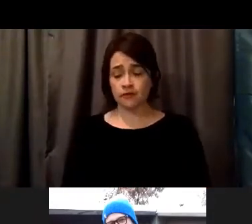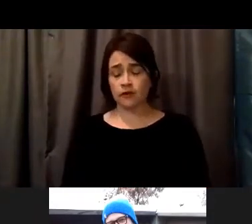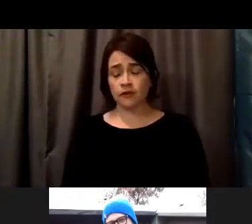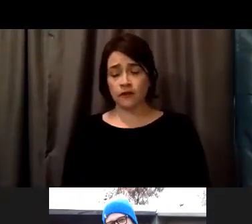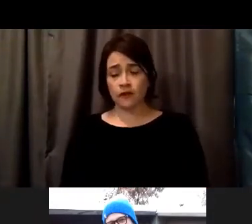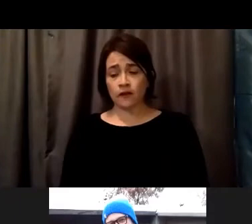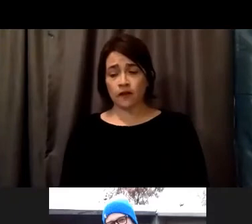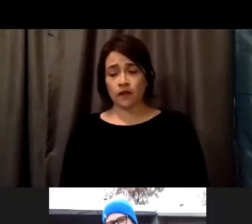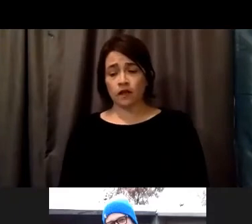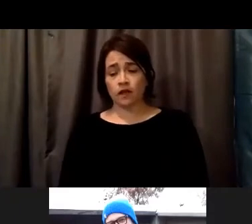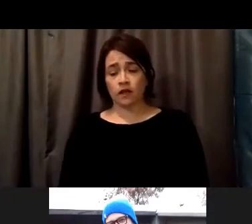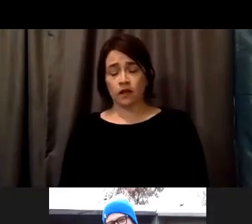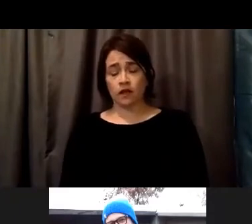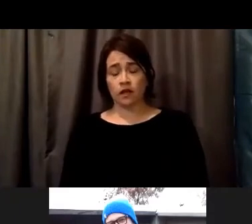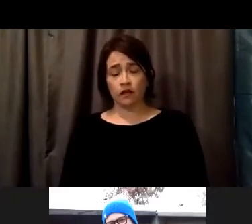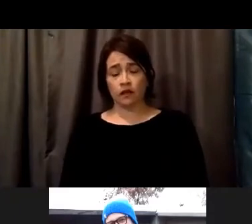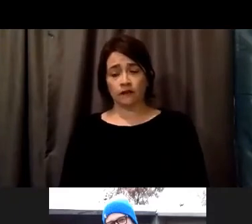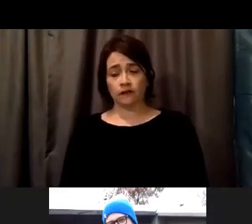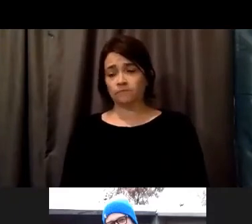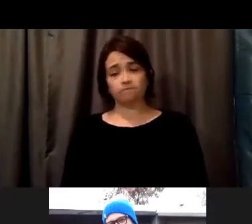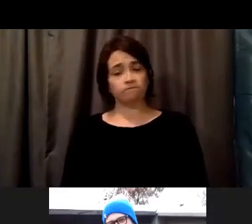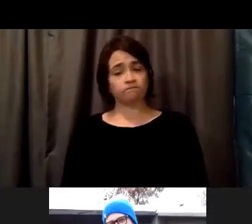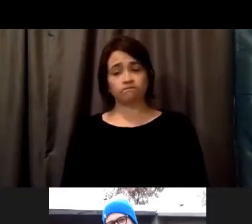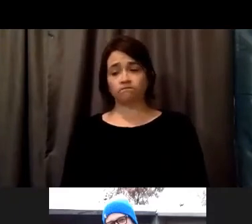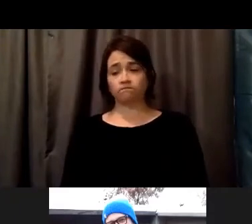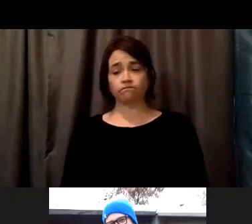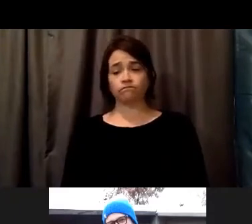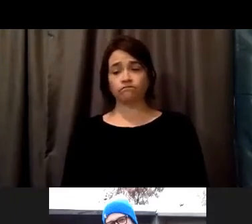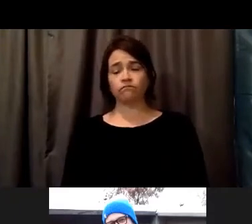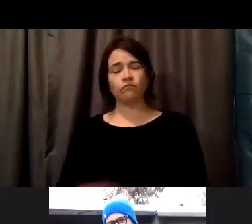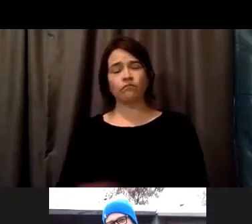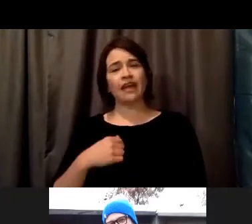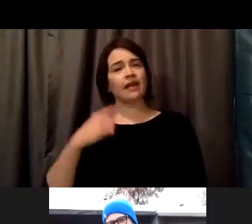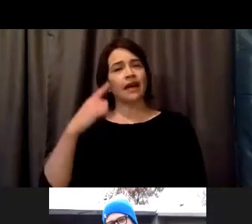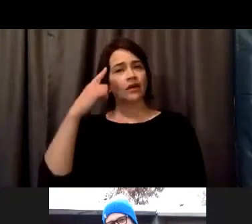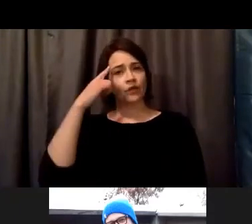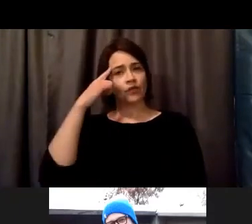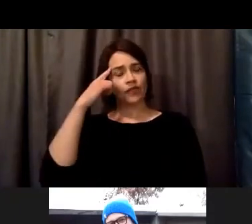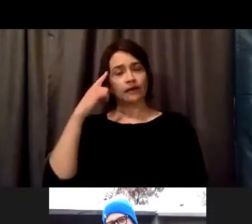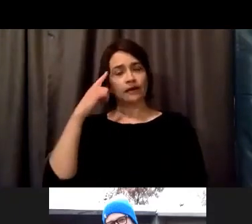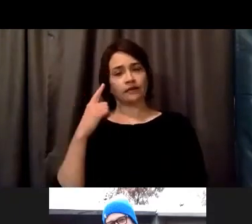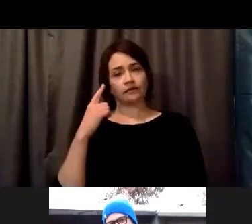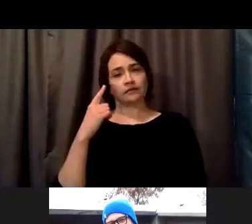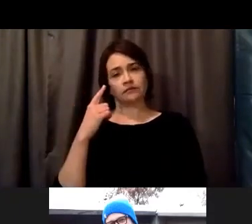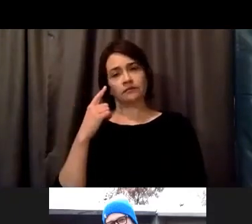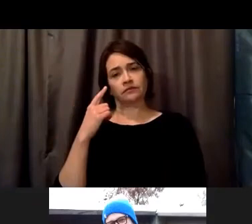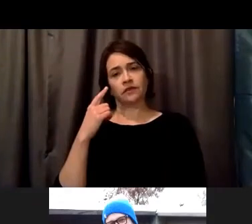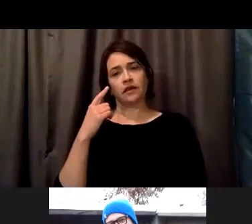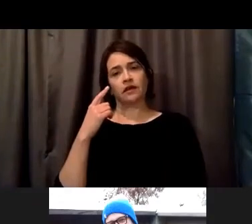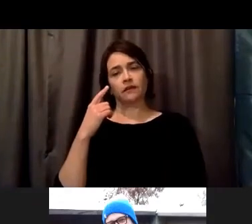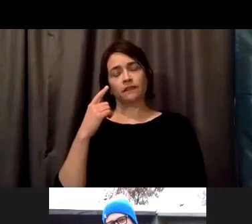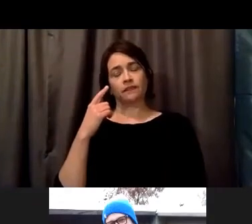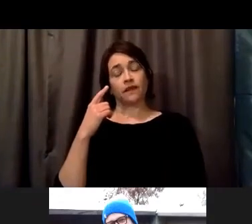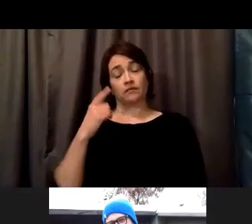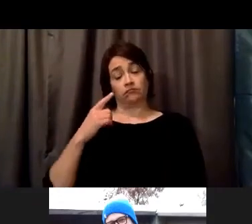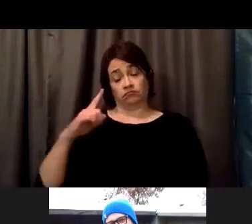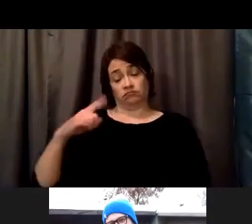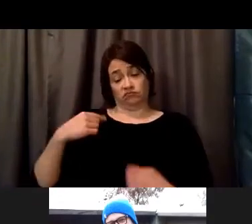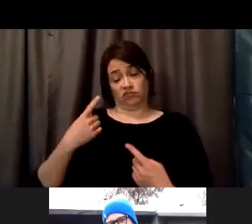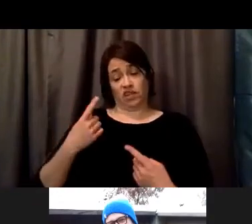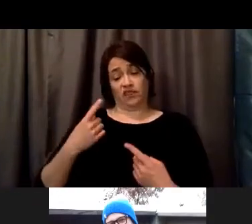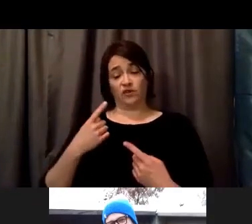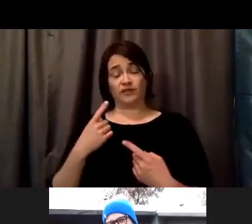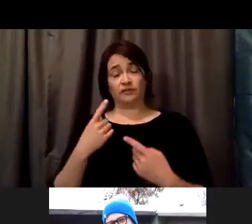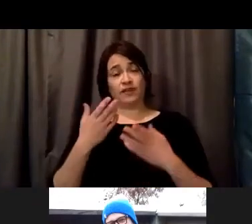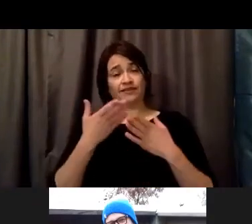I don't think we've done a wide enough effort to include